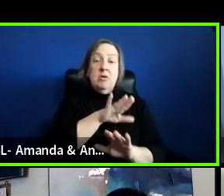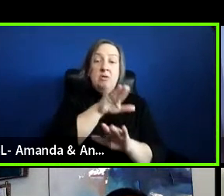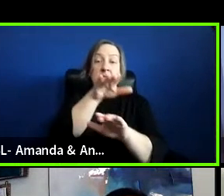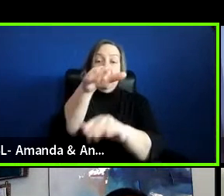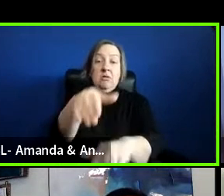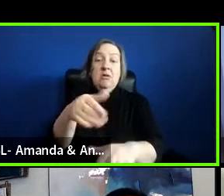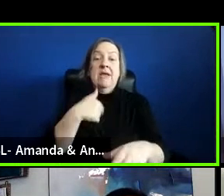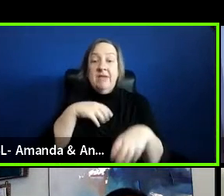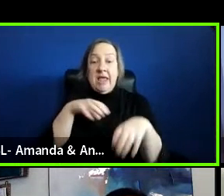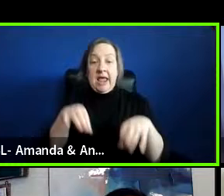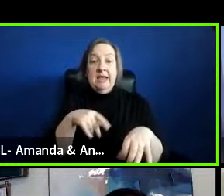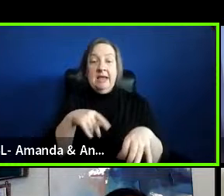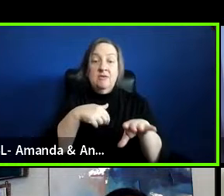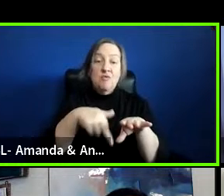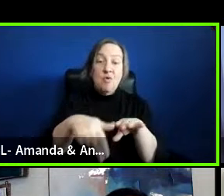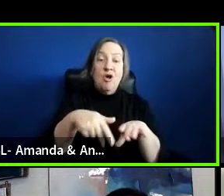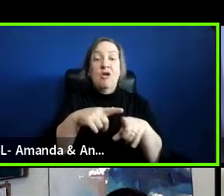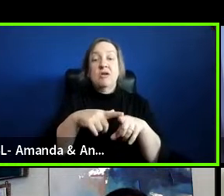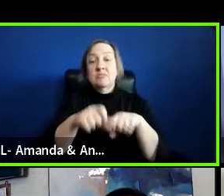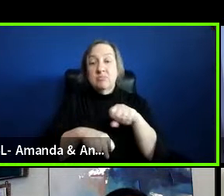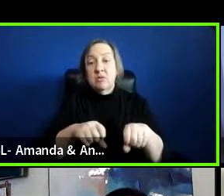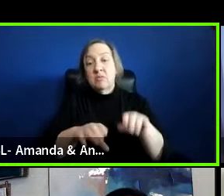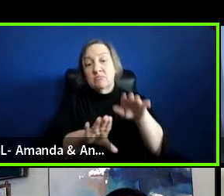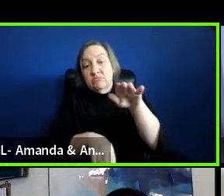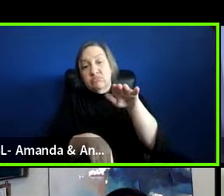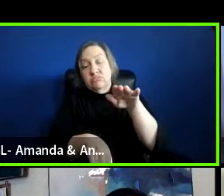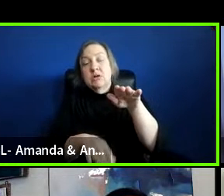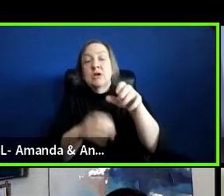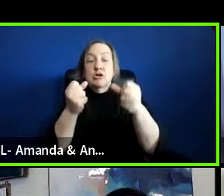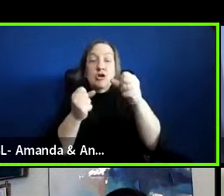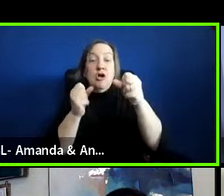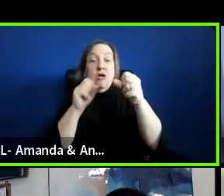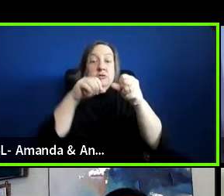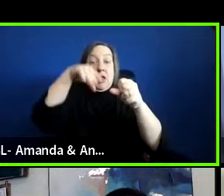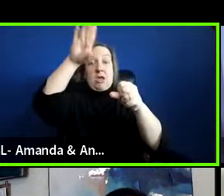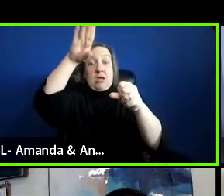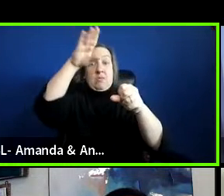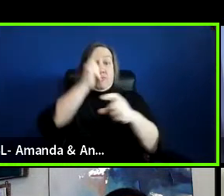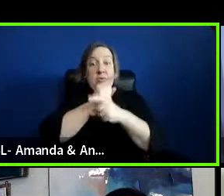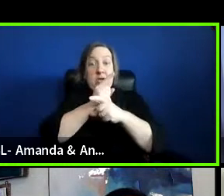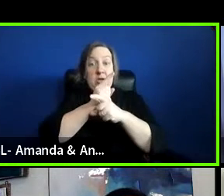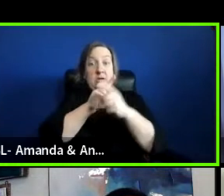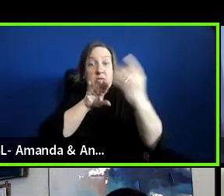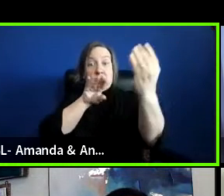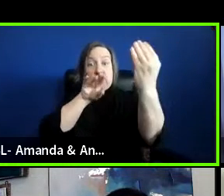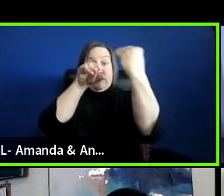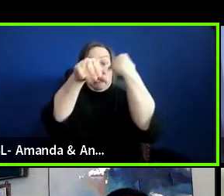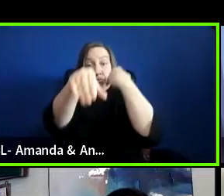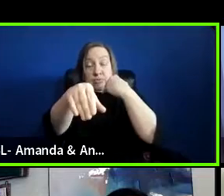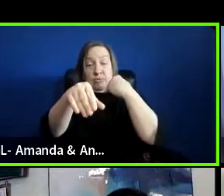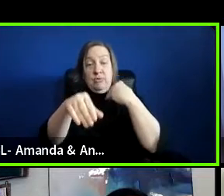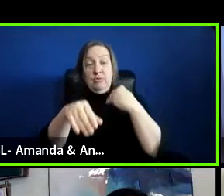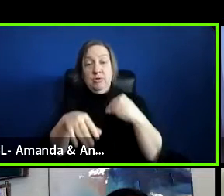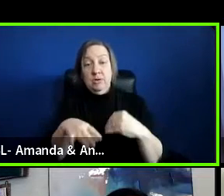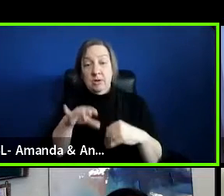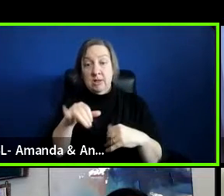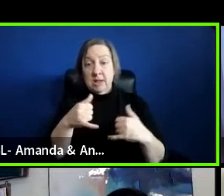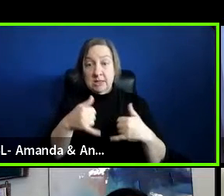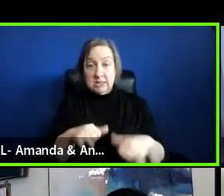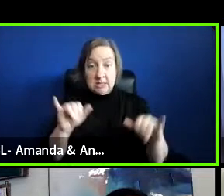active transportation in the lower level with automobiles on the upper level, right? Well, and that is